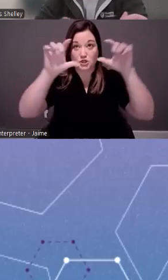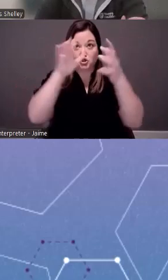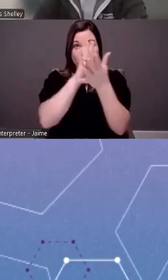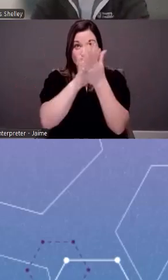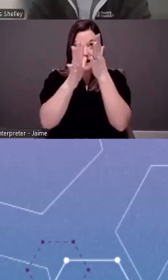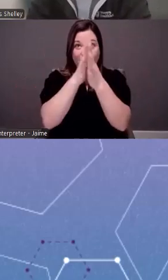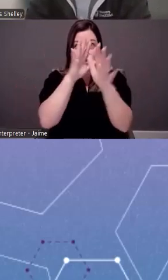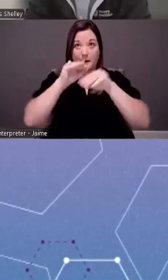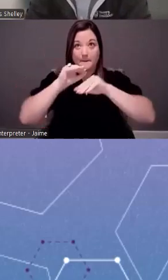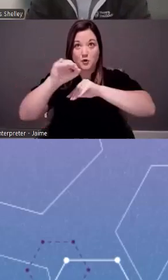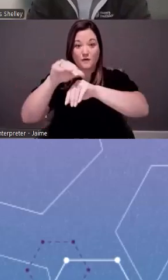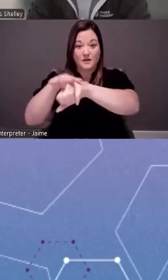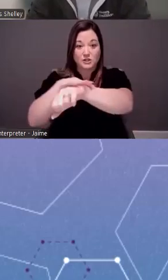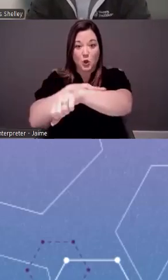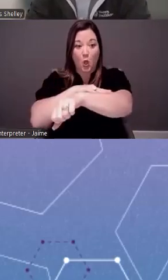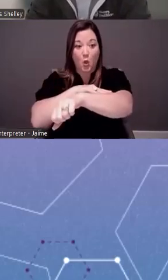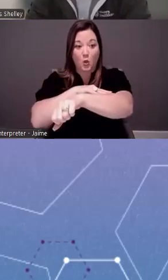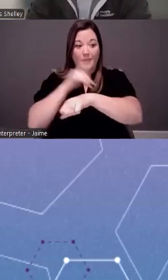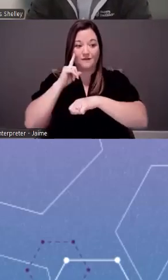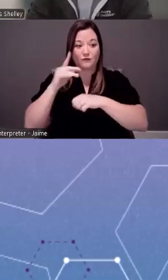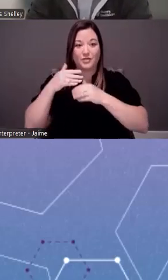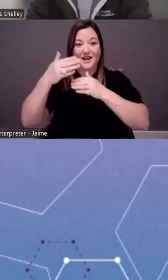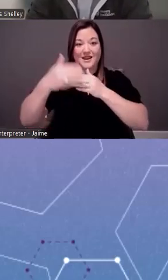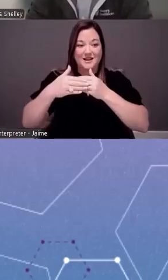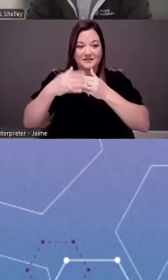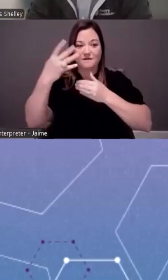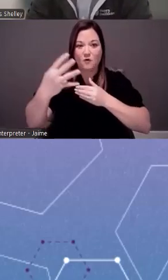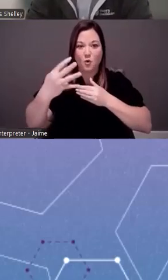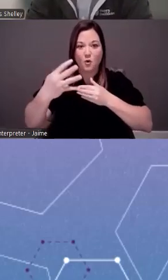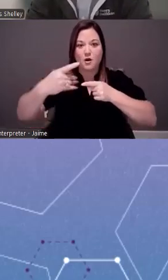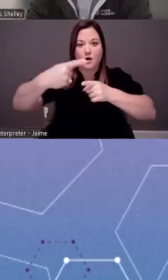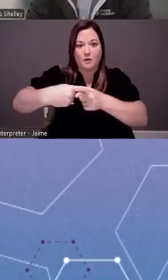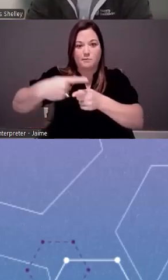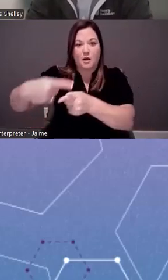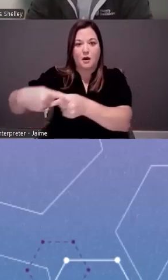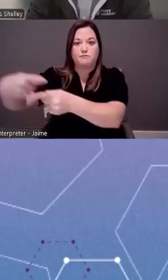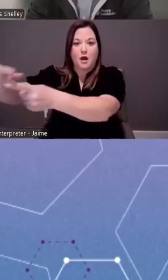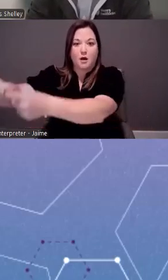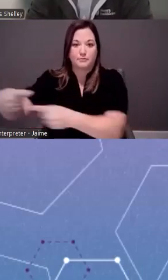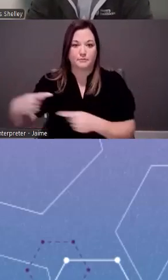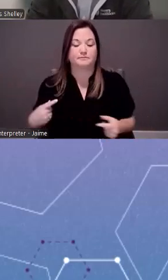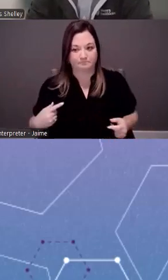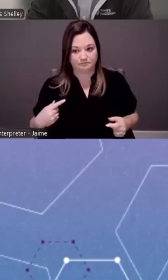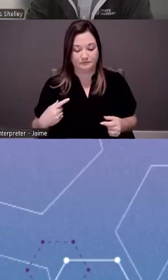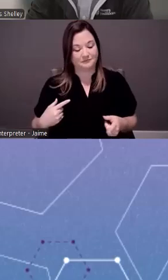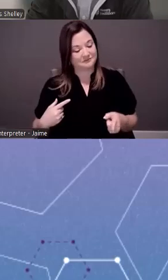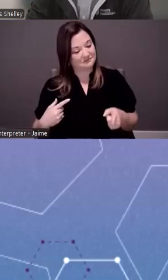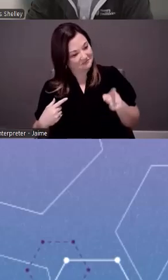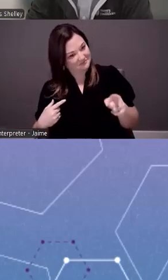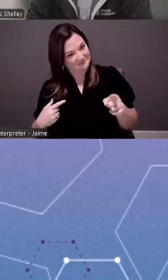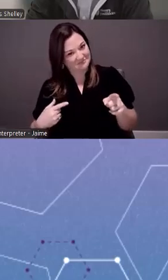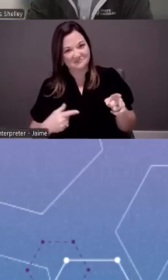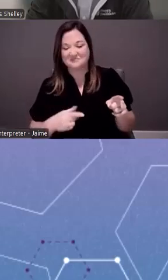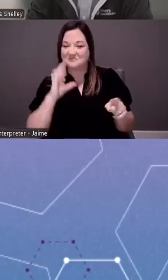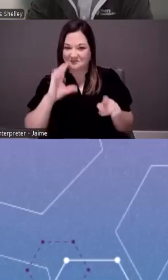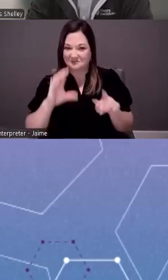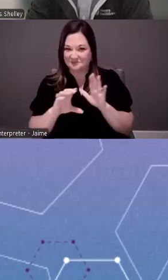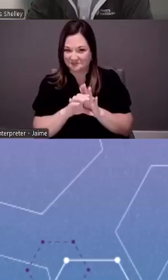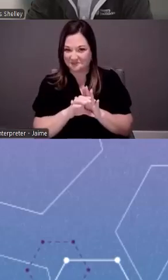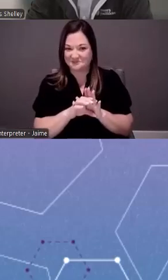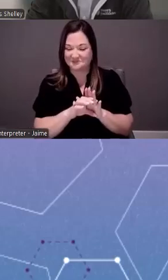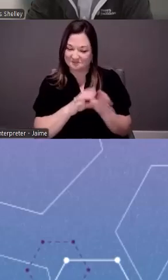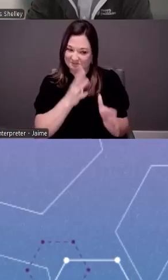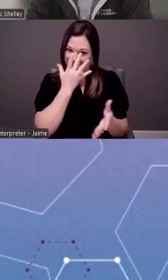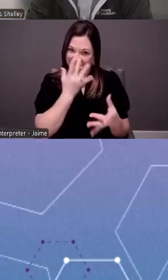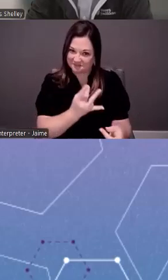slowly for the next 4 interchanges. And this is an interesting example to me of thinking